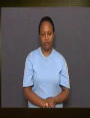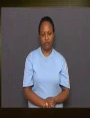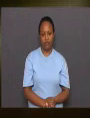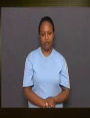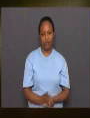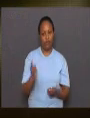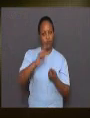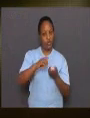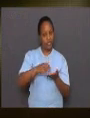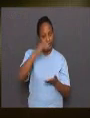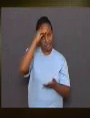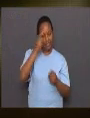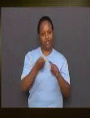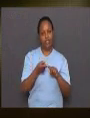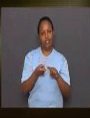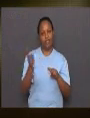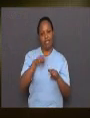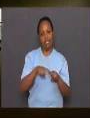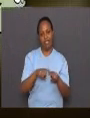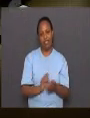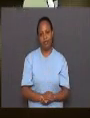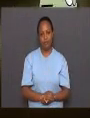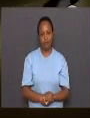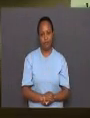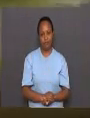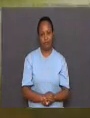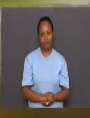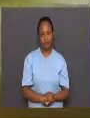Let's get back to our lesson.